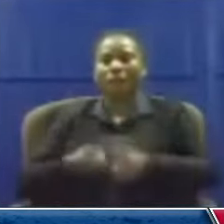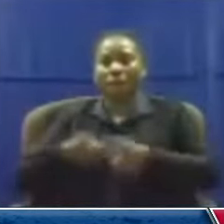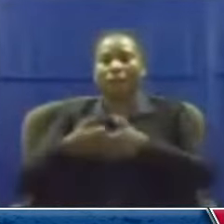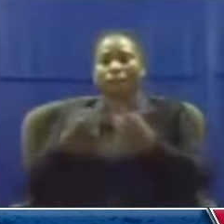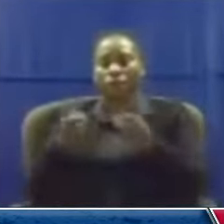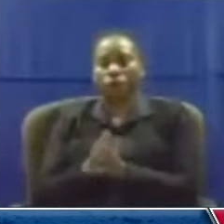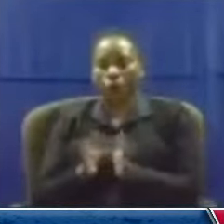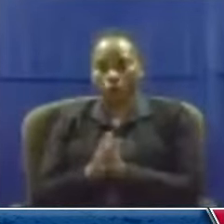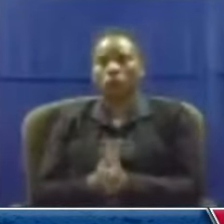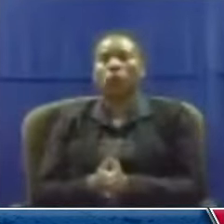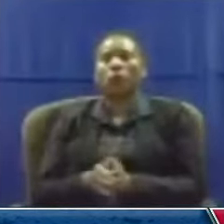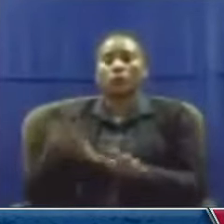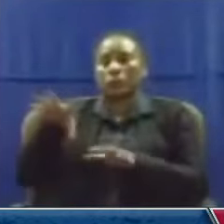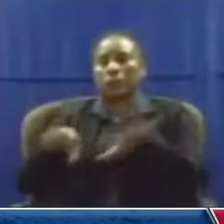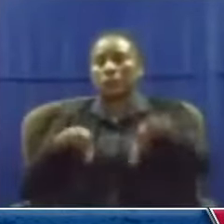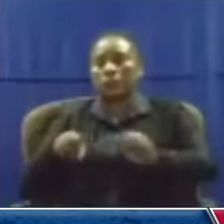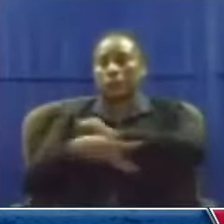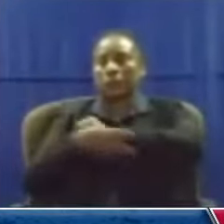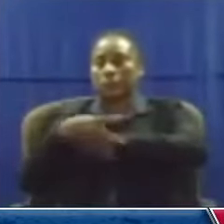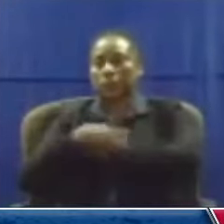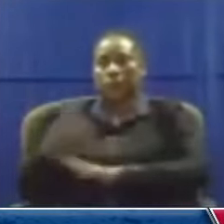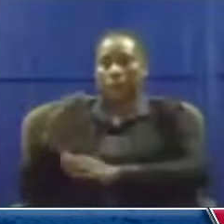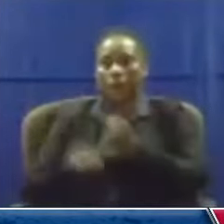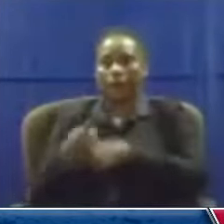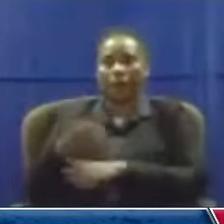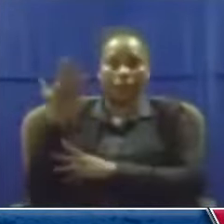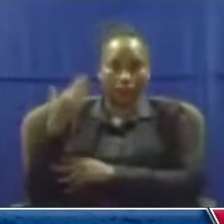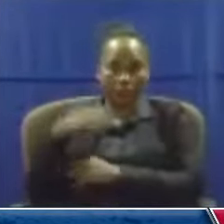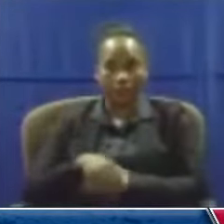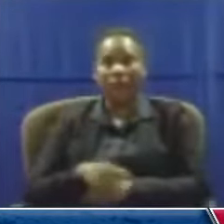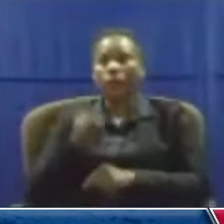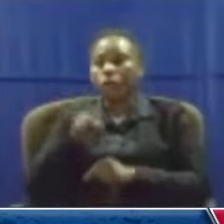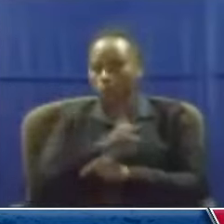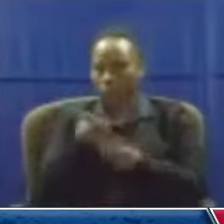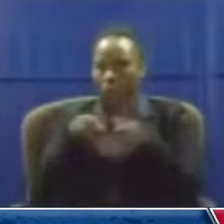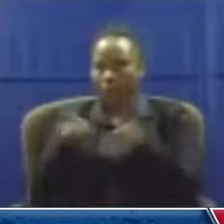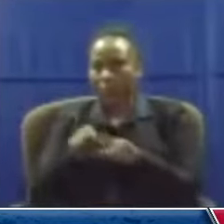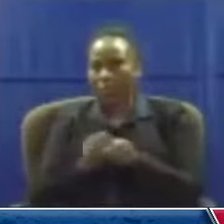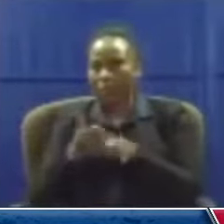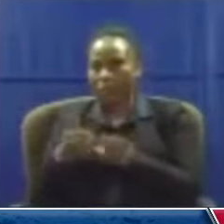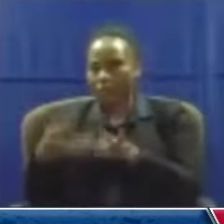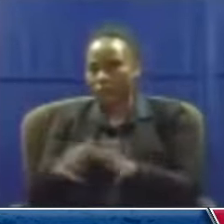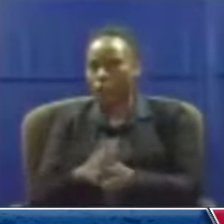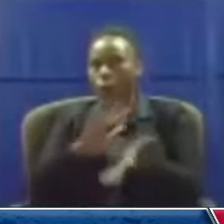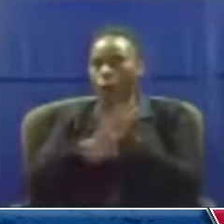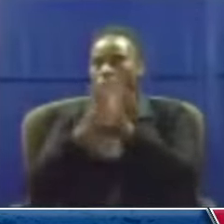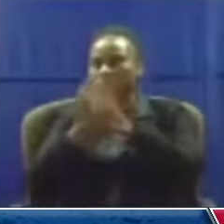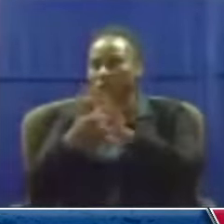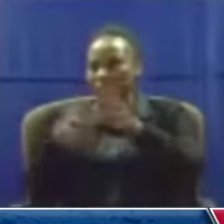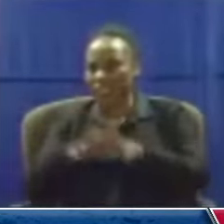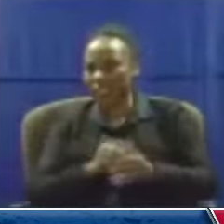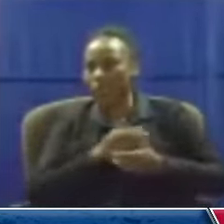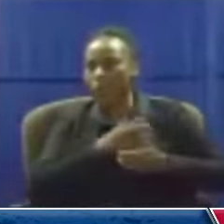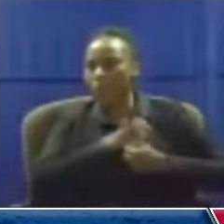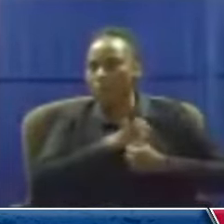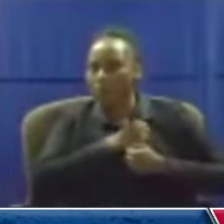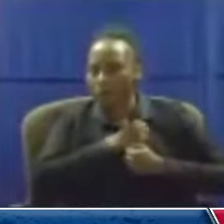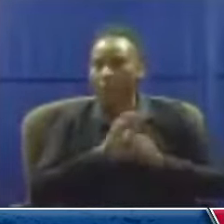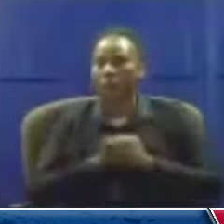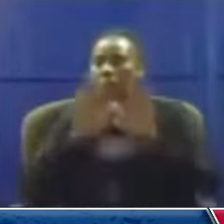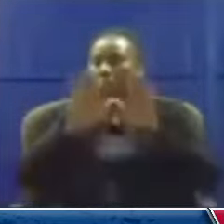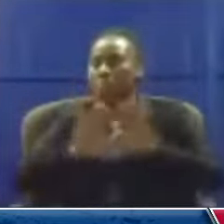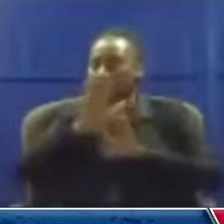the looting. We hold those affected communities in our hearts and in our prayers, and we extend our deepest condolences